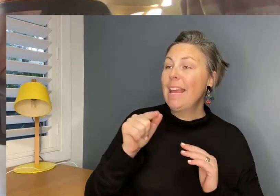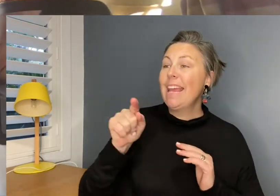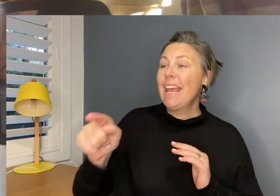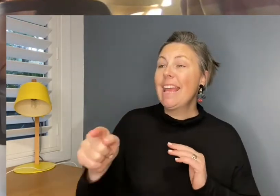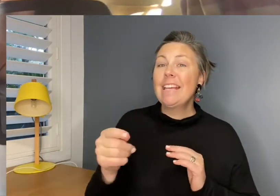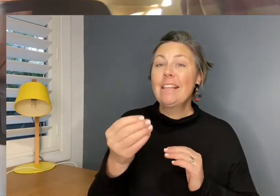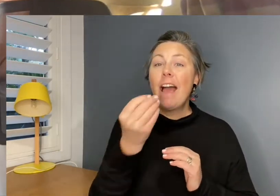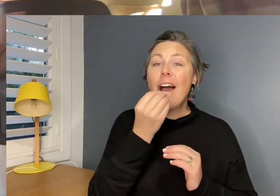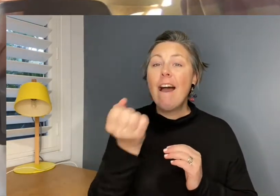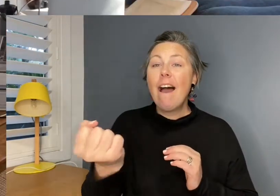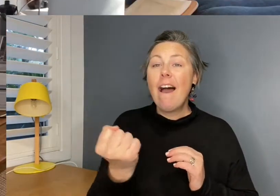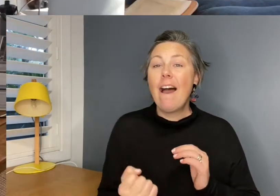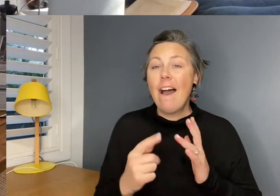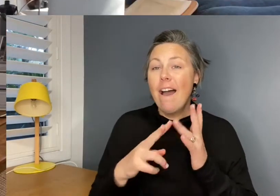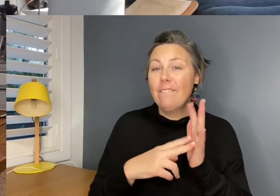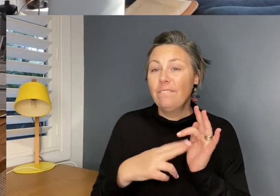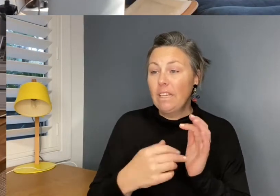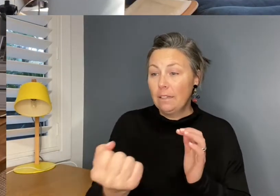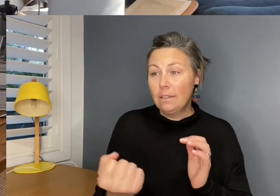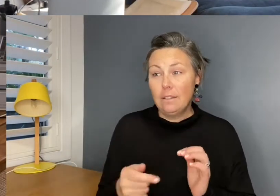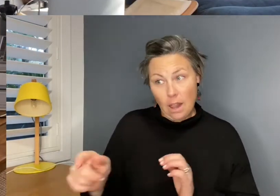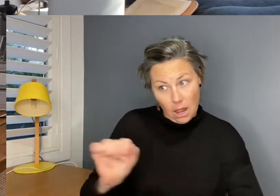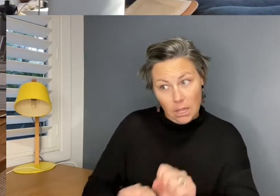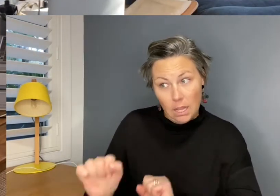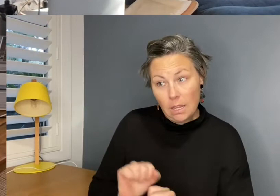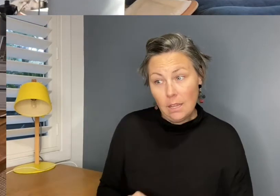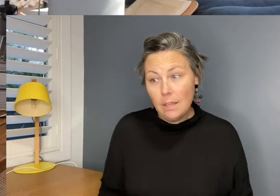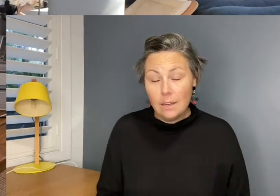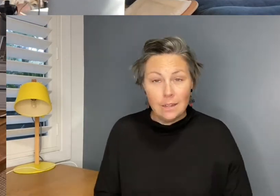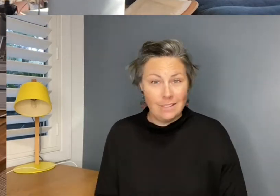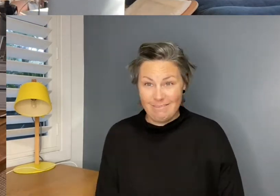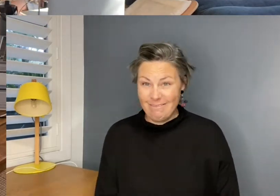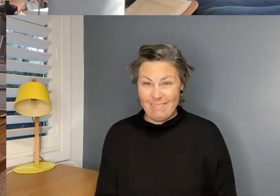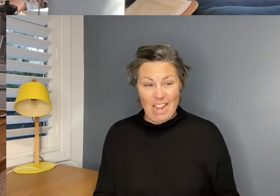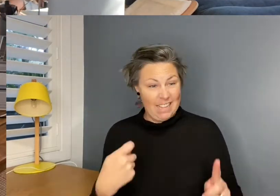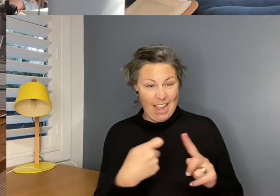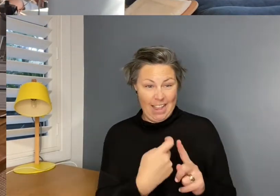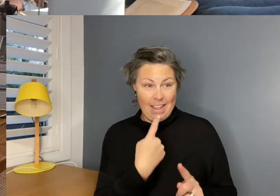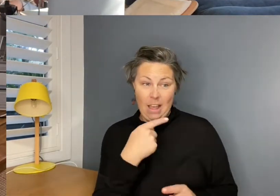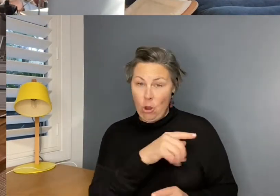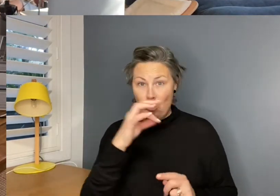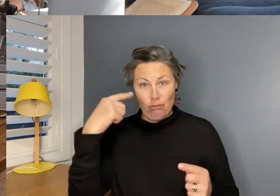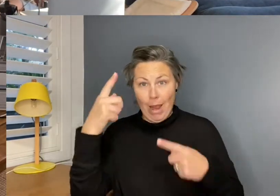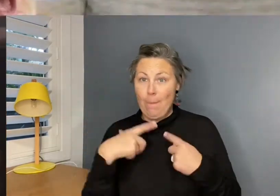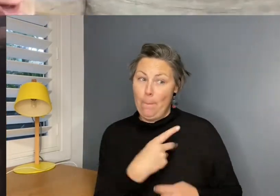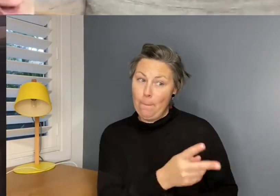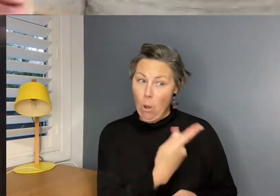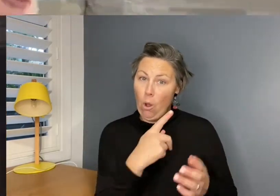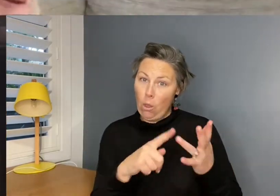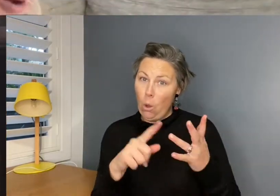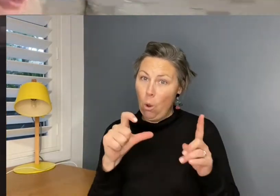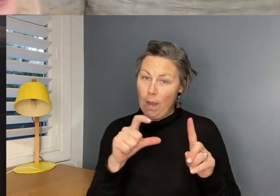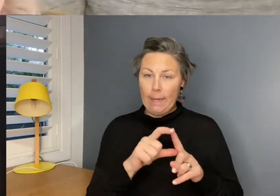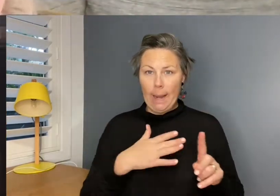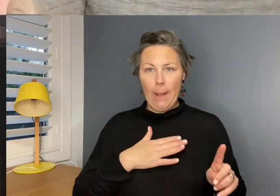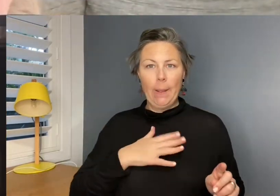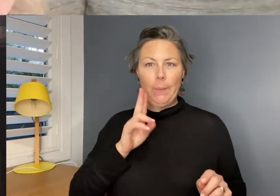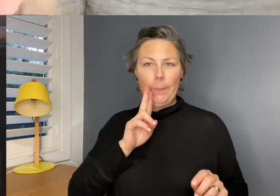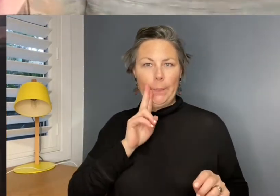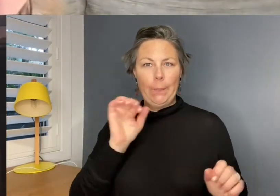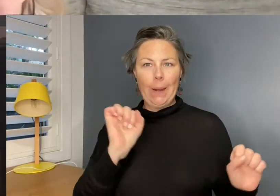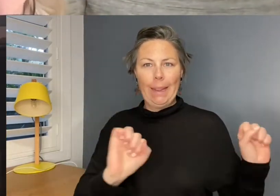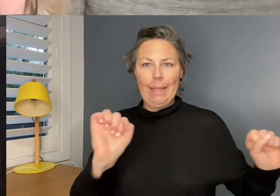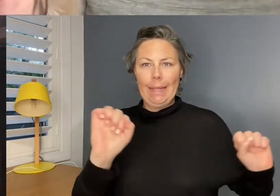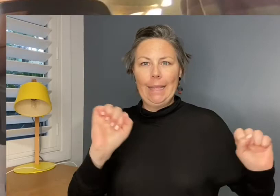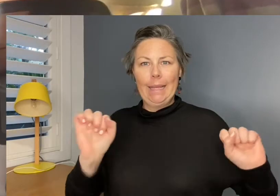the house? And can you please scrub the stove? I love it. Oh, and like that does not seem crazy to me at all because we're both a little OCD